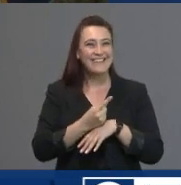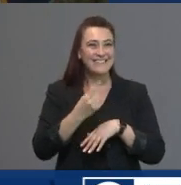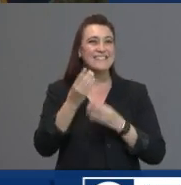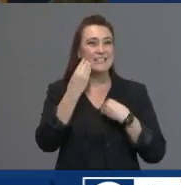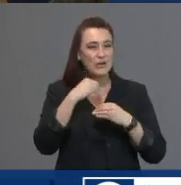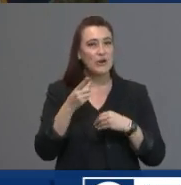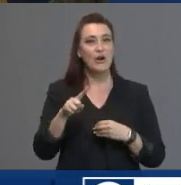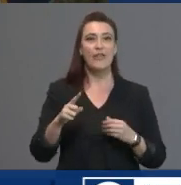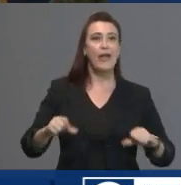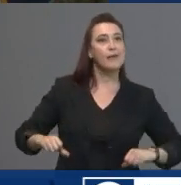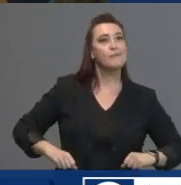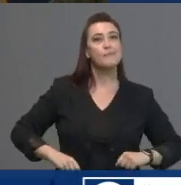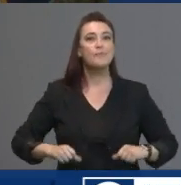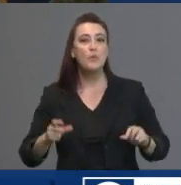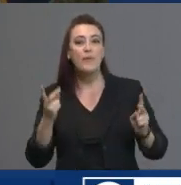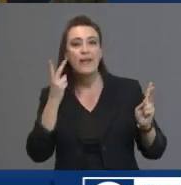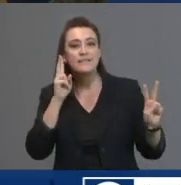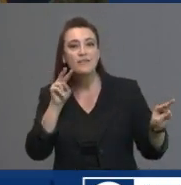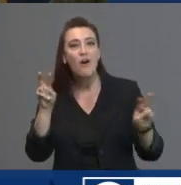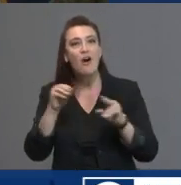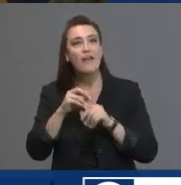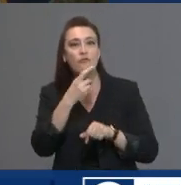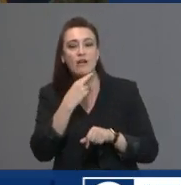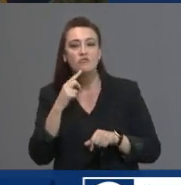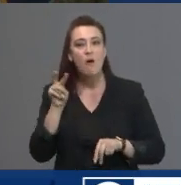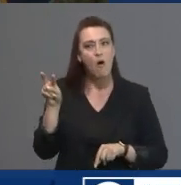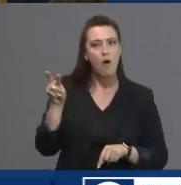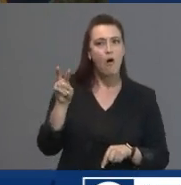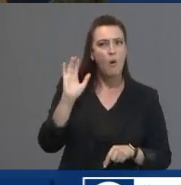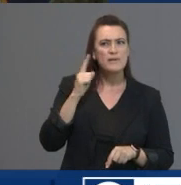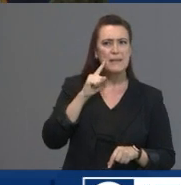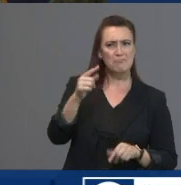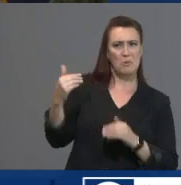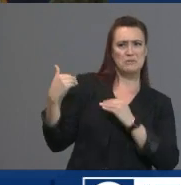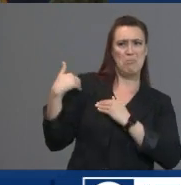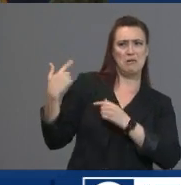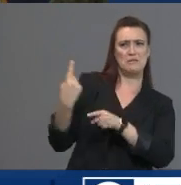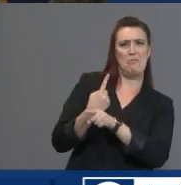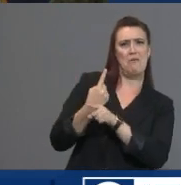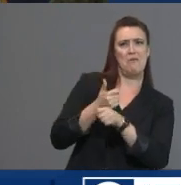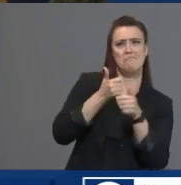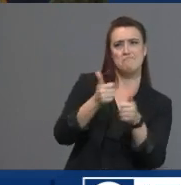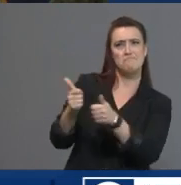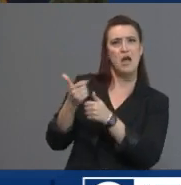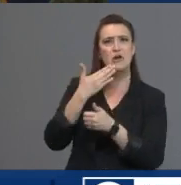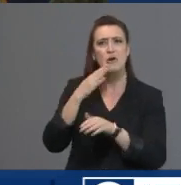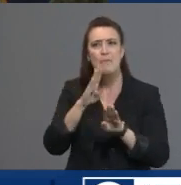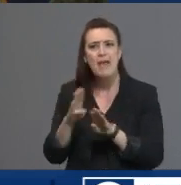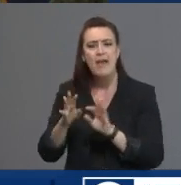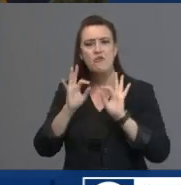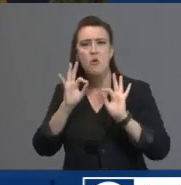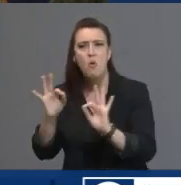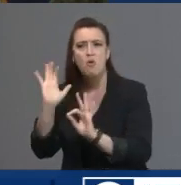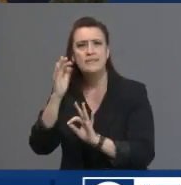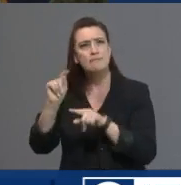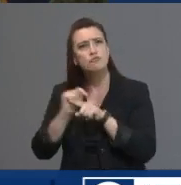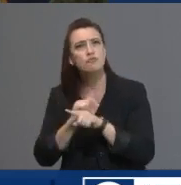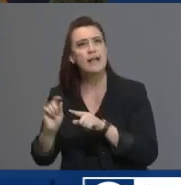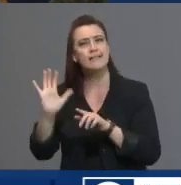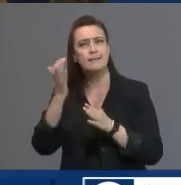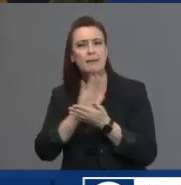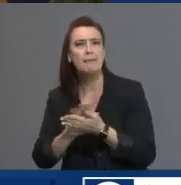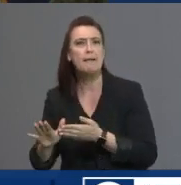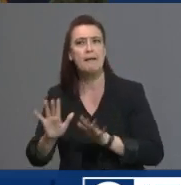They bragged about what they saw inside the restaurant in terms of the responsible behavior, the training,